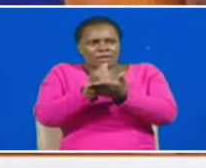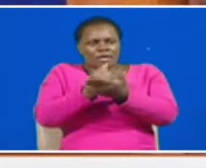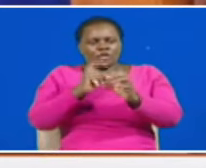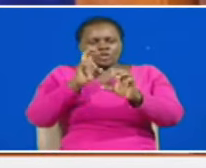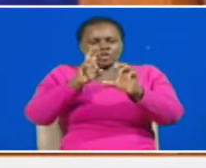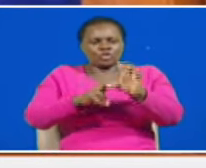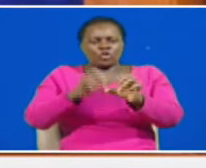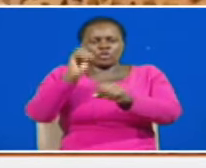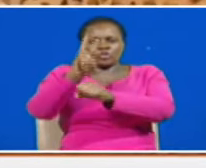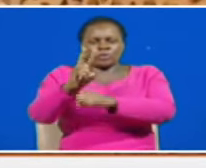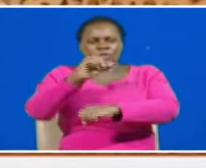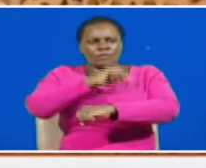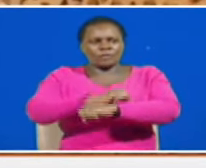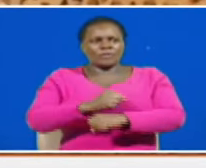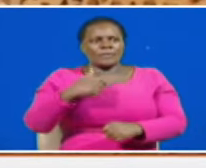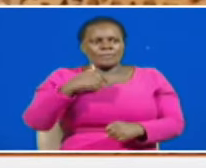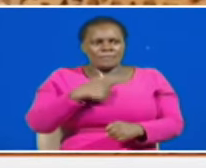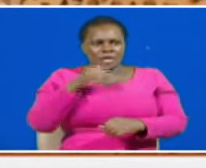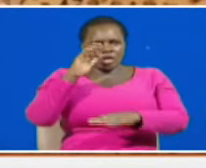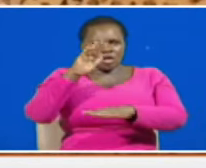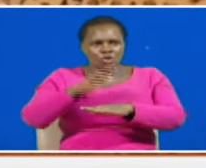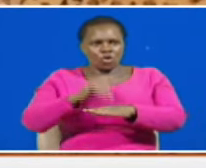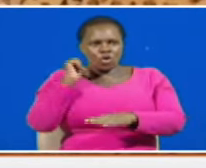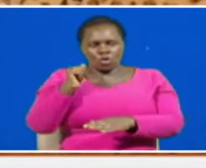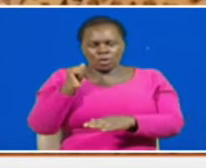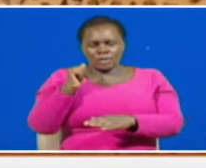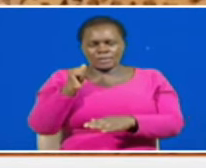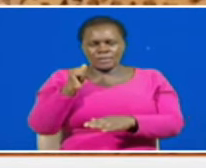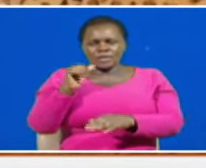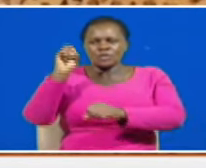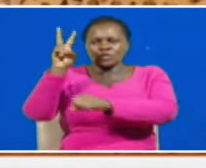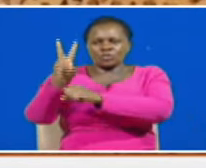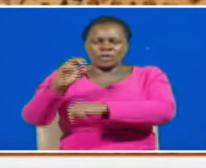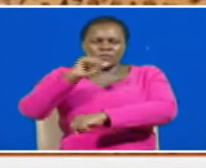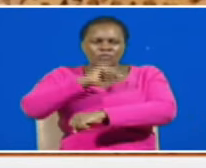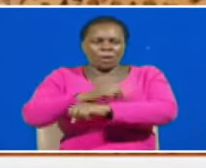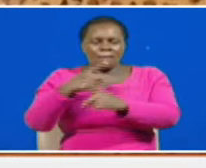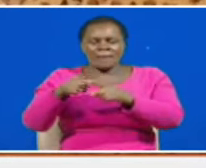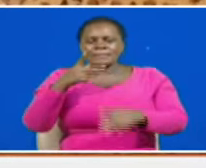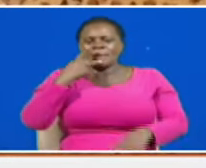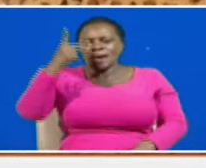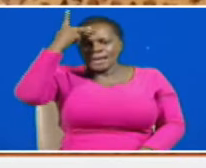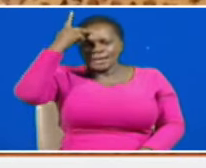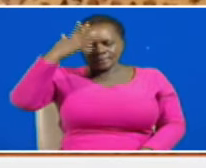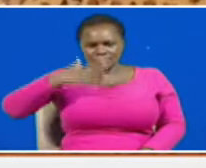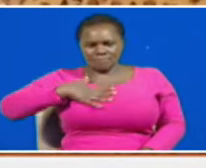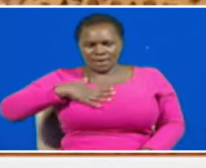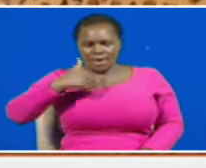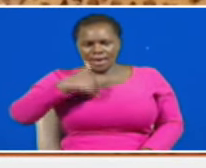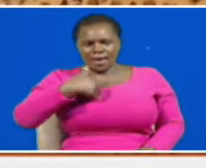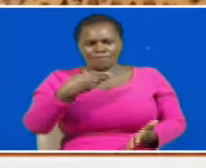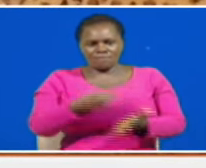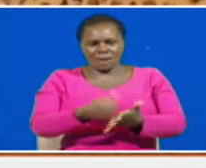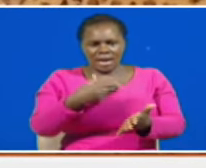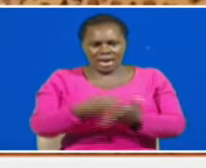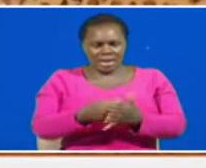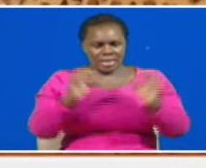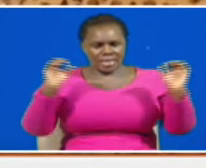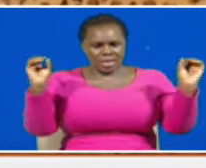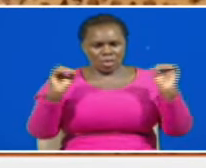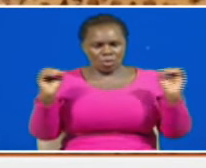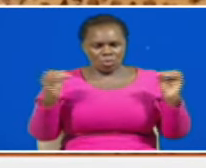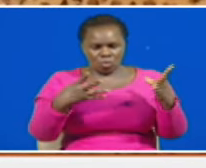in secondary school. Nikakoni meitwa Our Lady Girls, but wazazi wangu wakuwa na pesa za kunipeleka hiyo